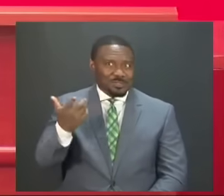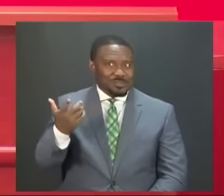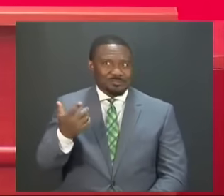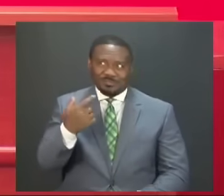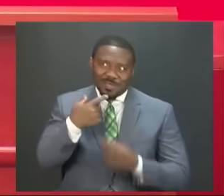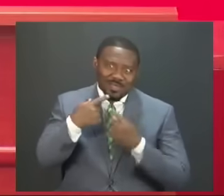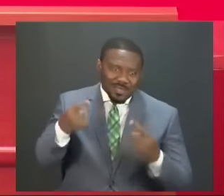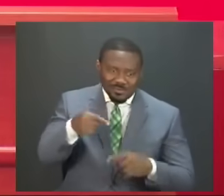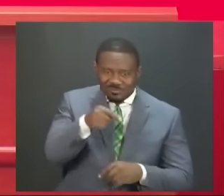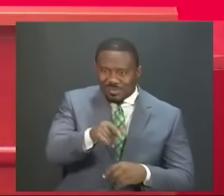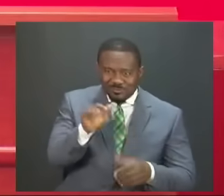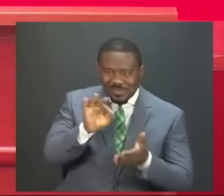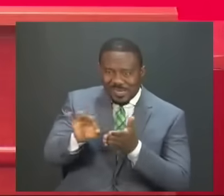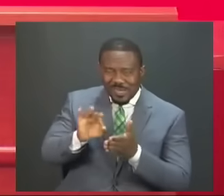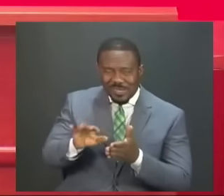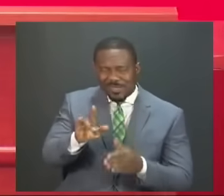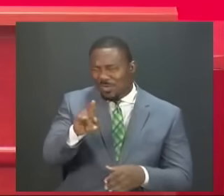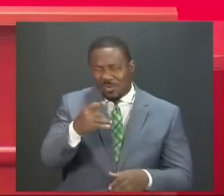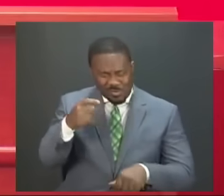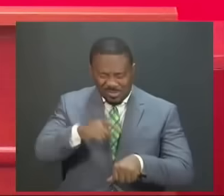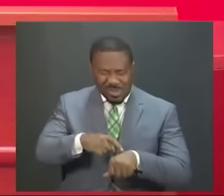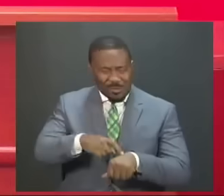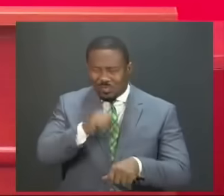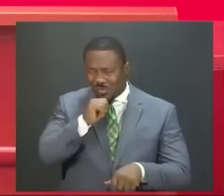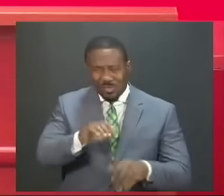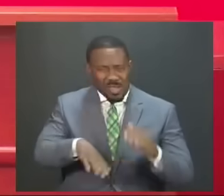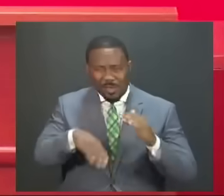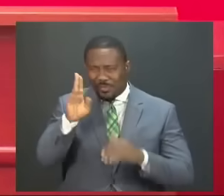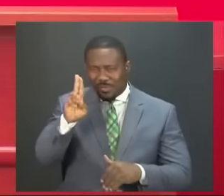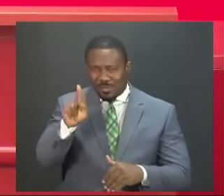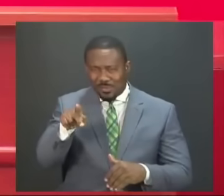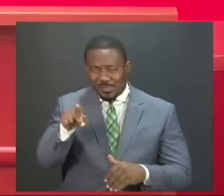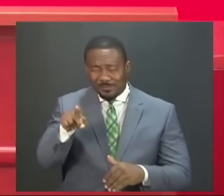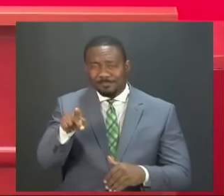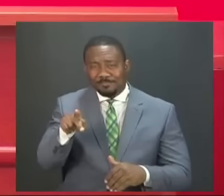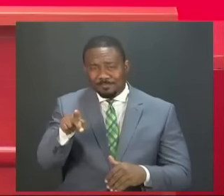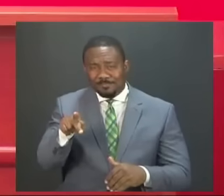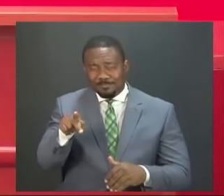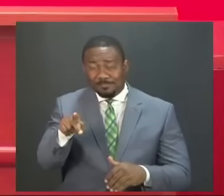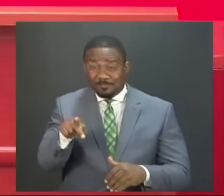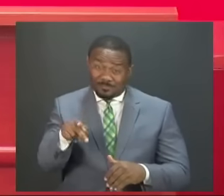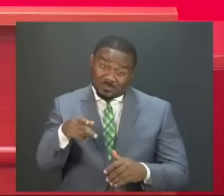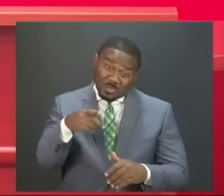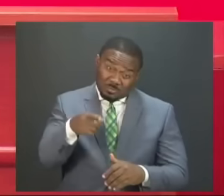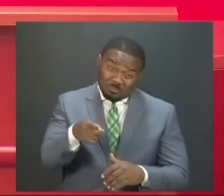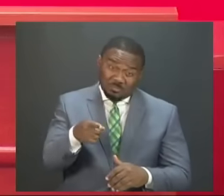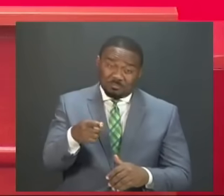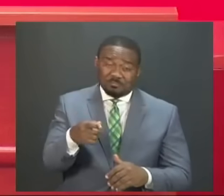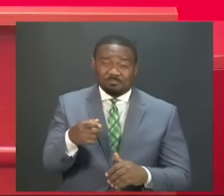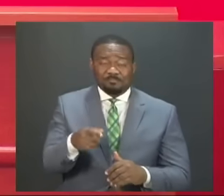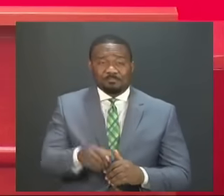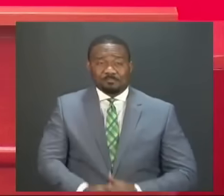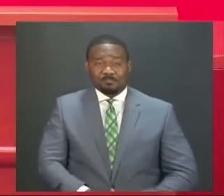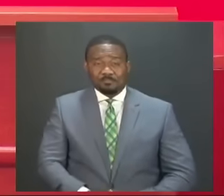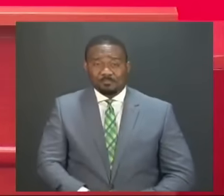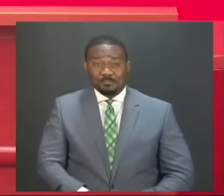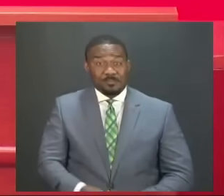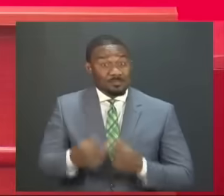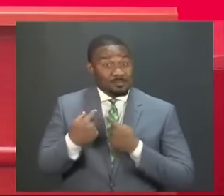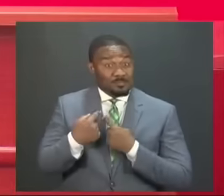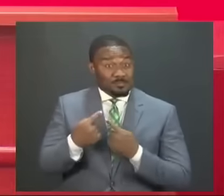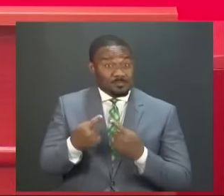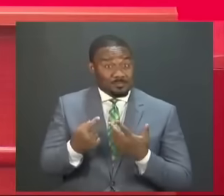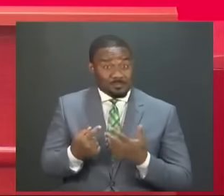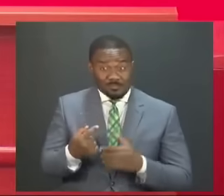I also indicated to you that by your submission in this House today, you have been in this House